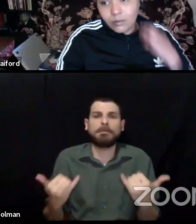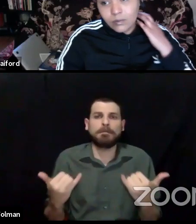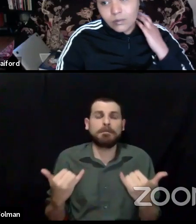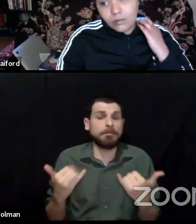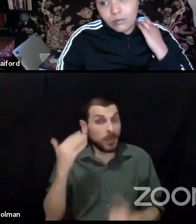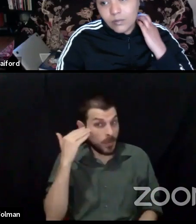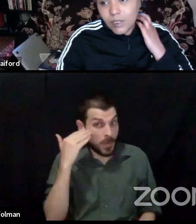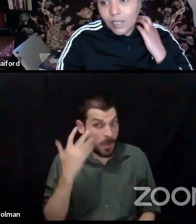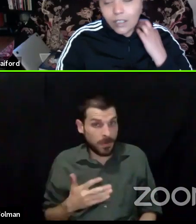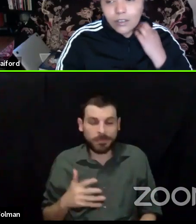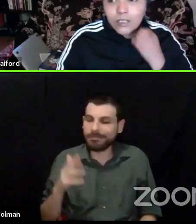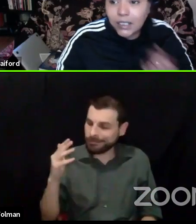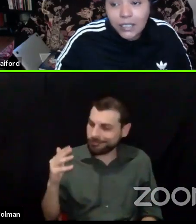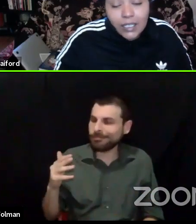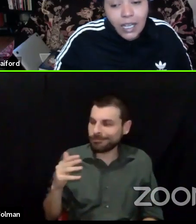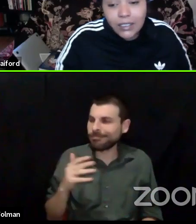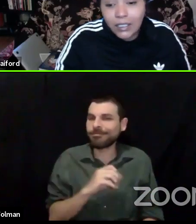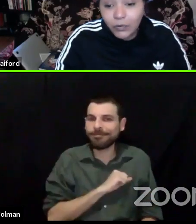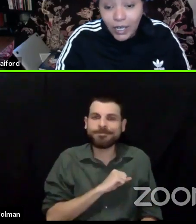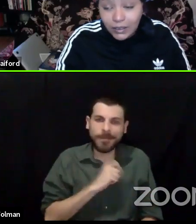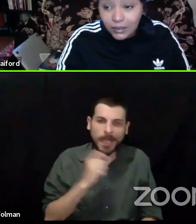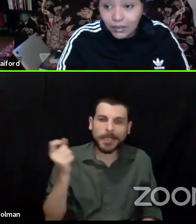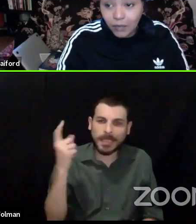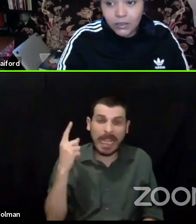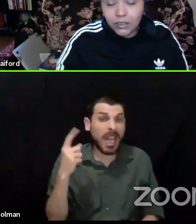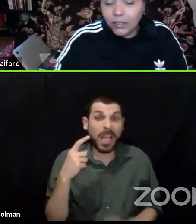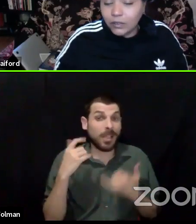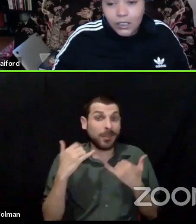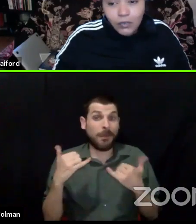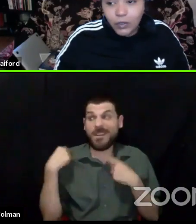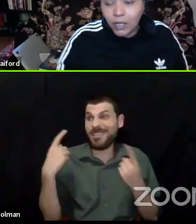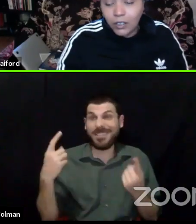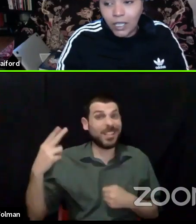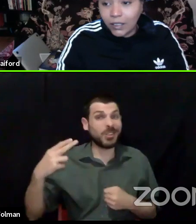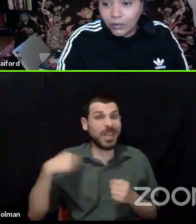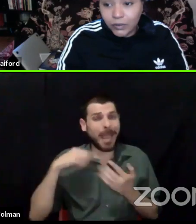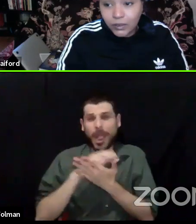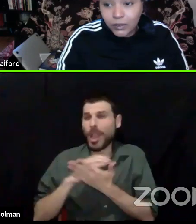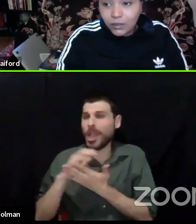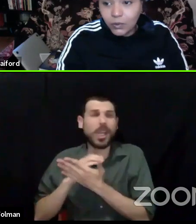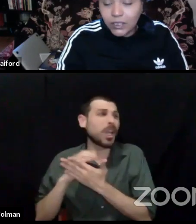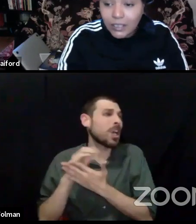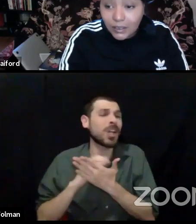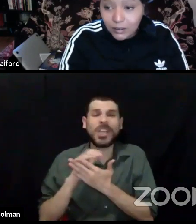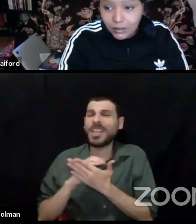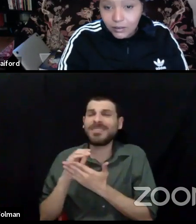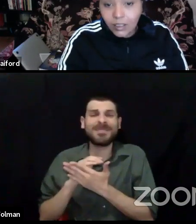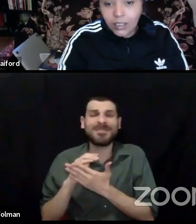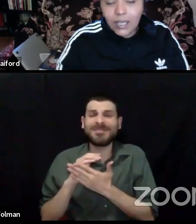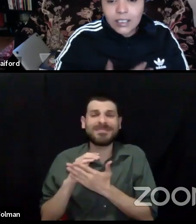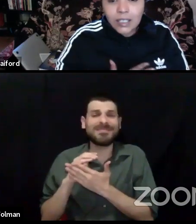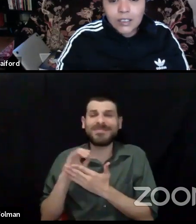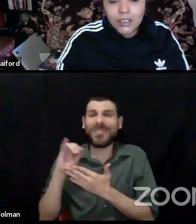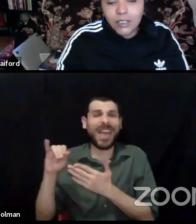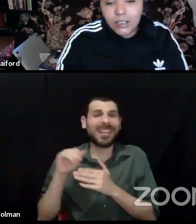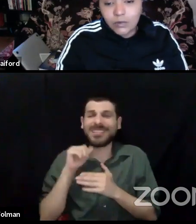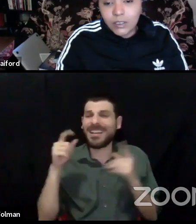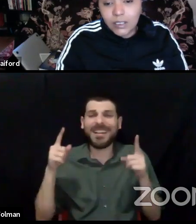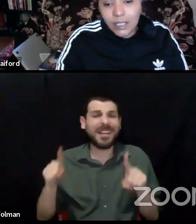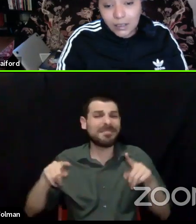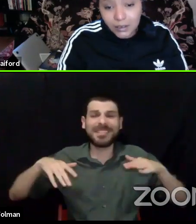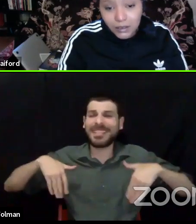Yeah, I do know. I don't see it. I can't find it. I've been looking for it my whole life. We need it. And I think our